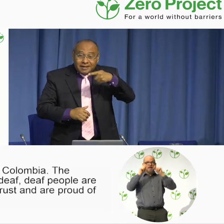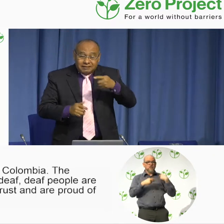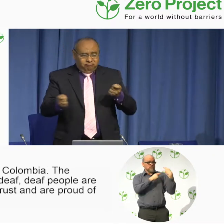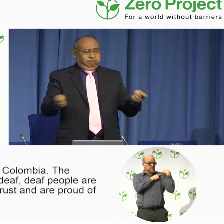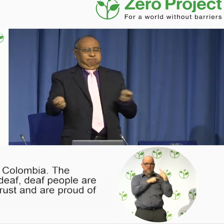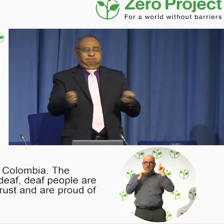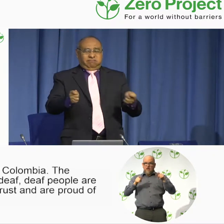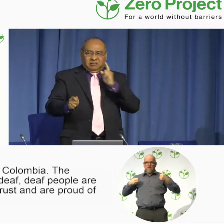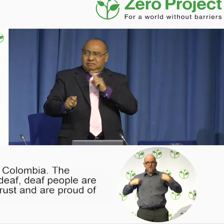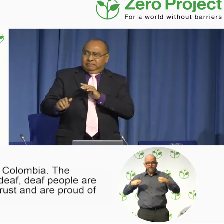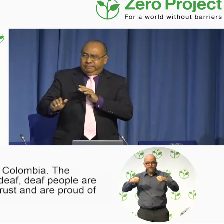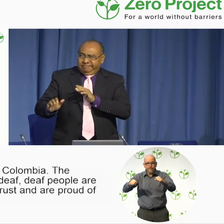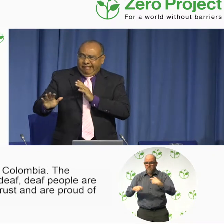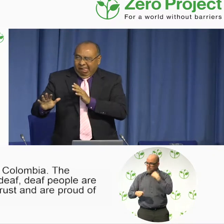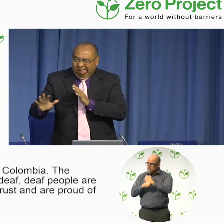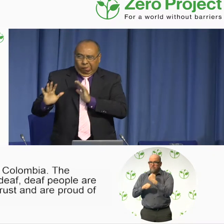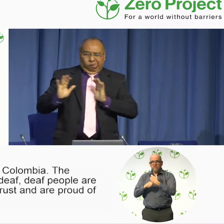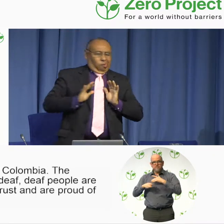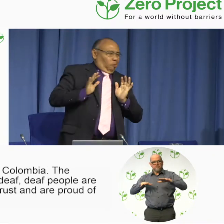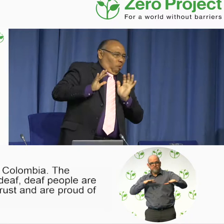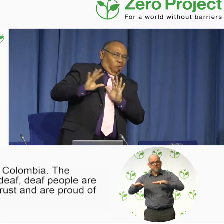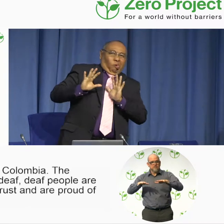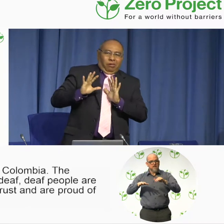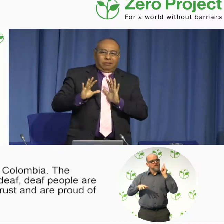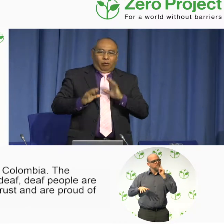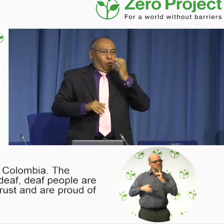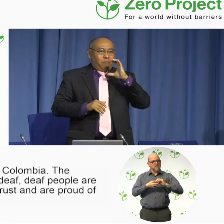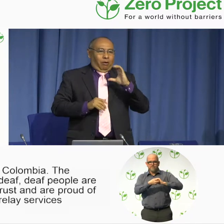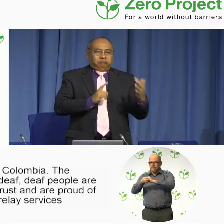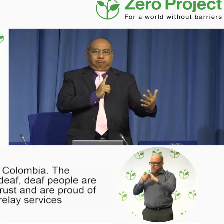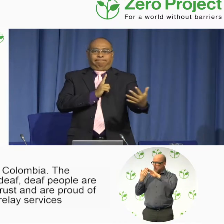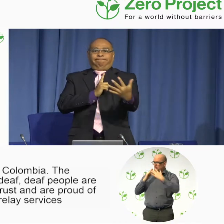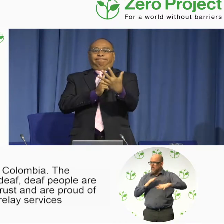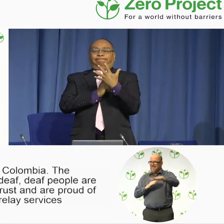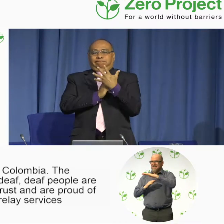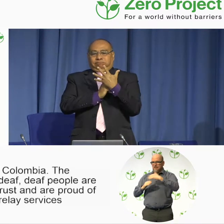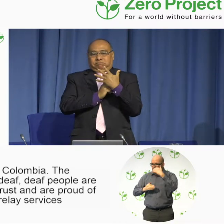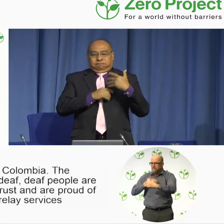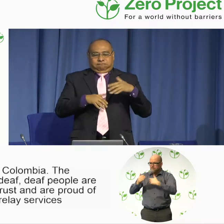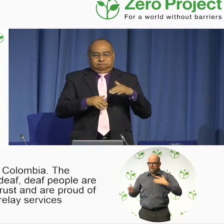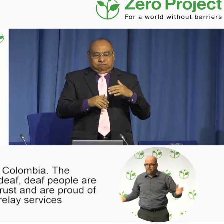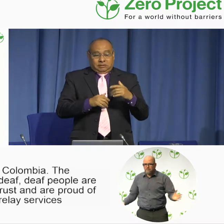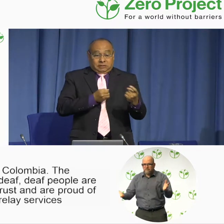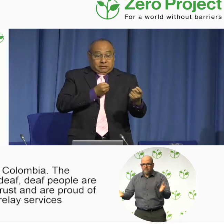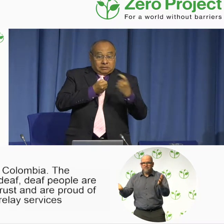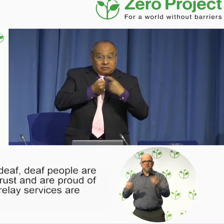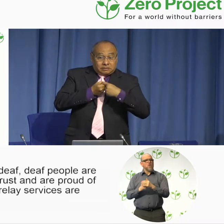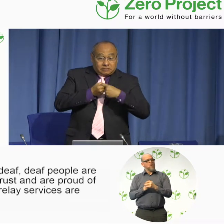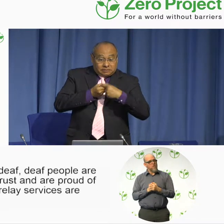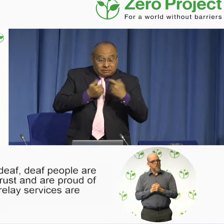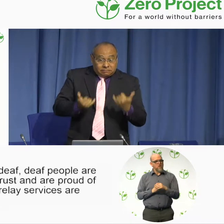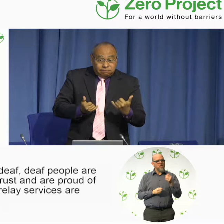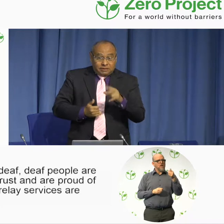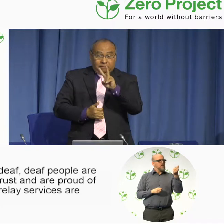community. In most of countries, the relay services are managed for hearing